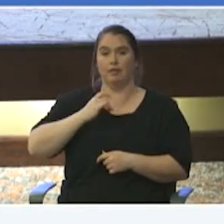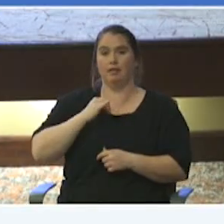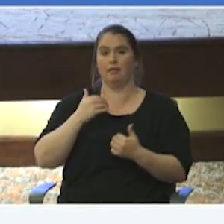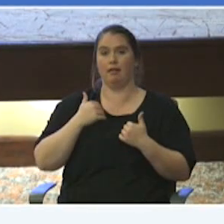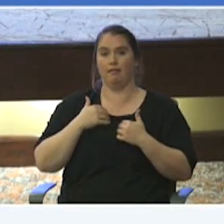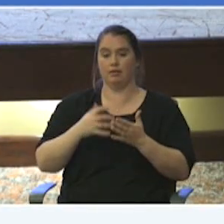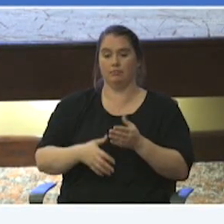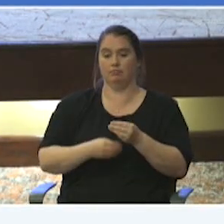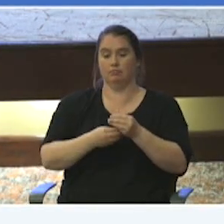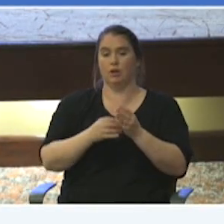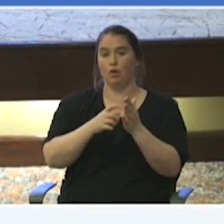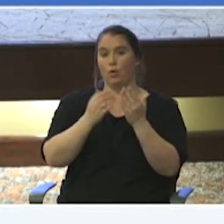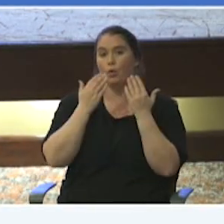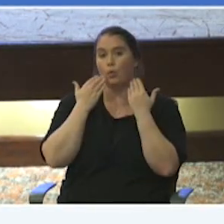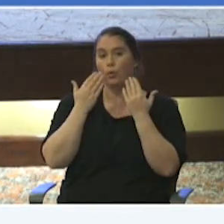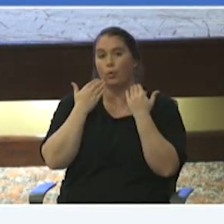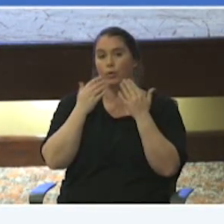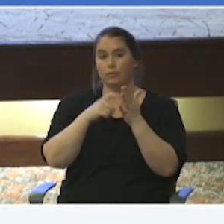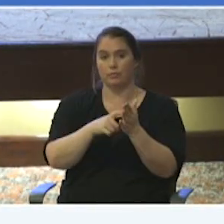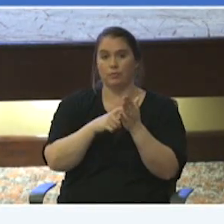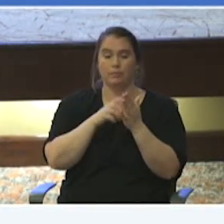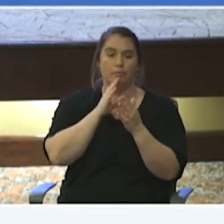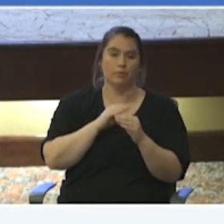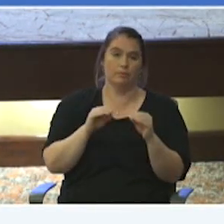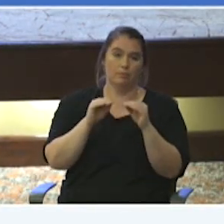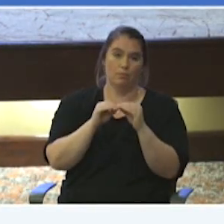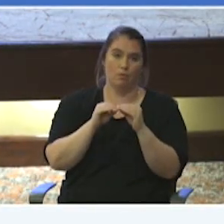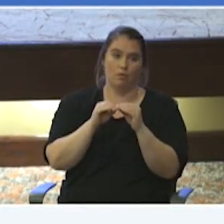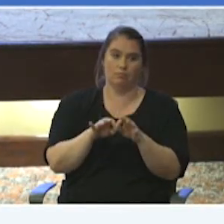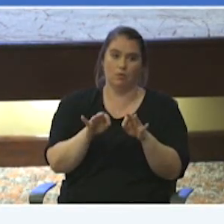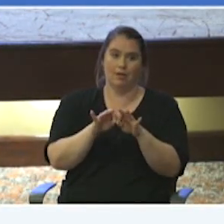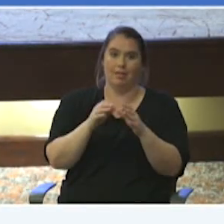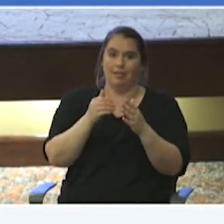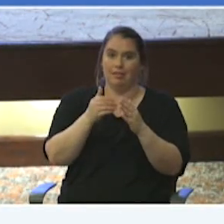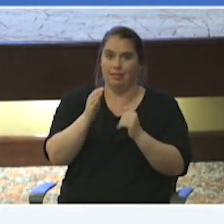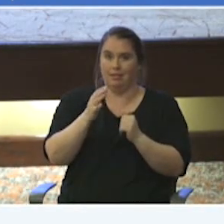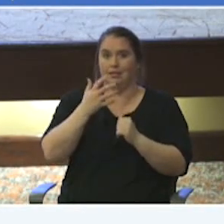requirement is as important or maybe even more important than having the heating requirements.